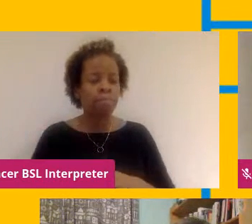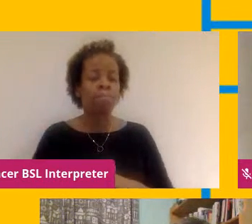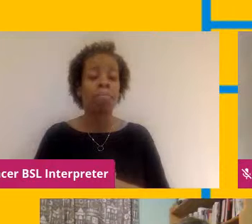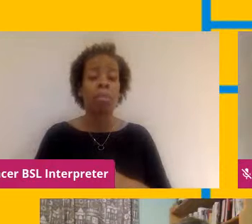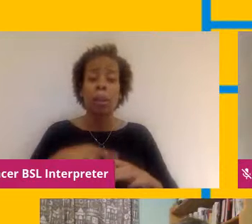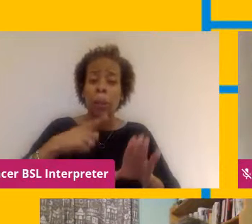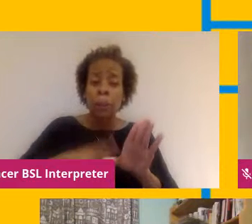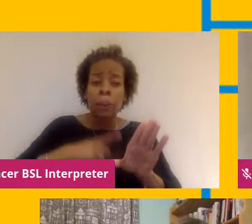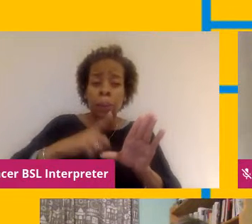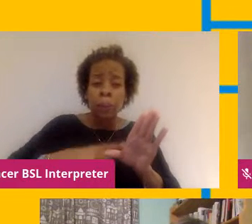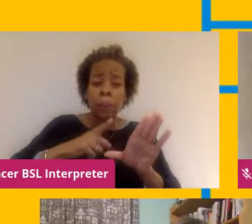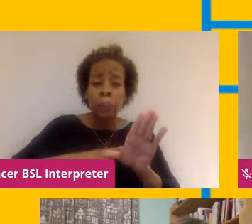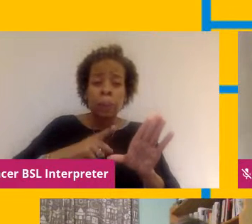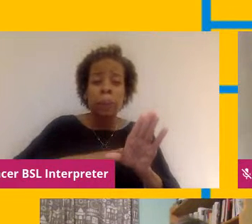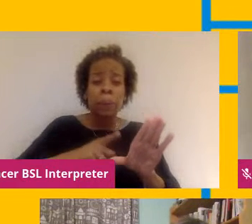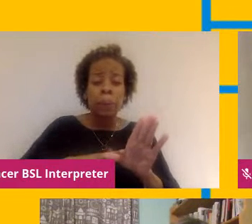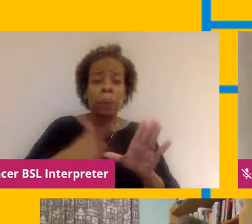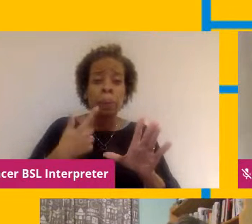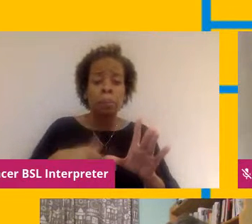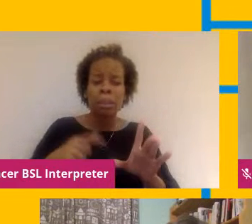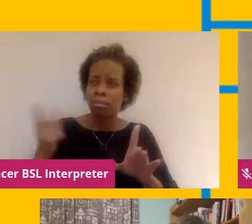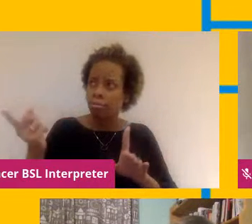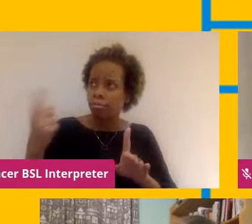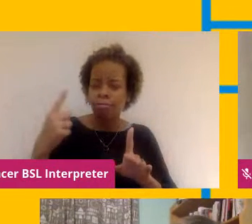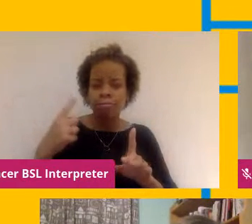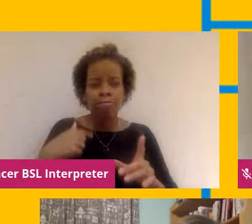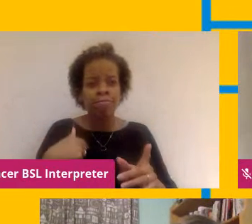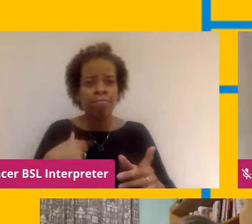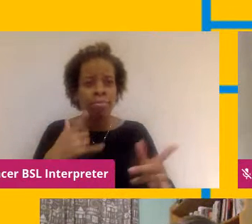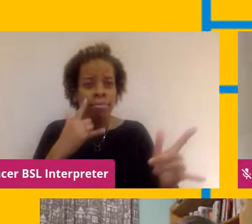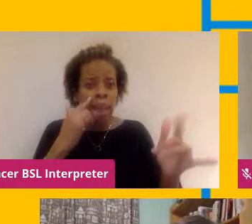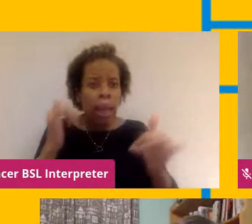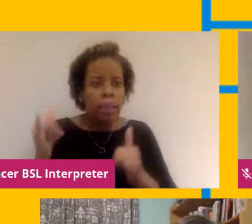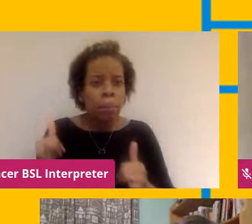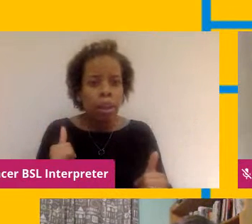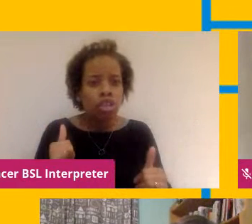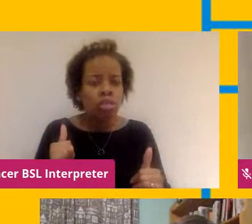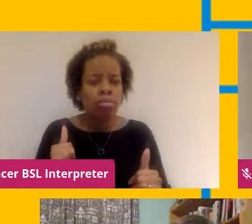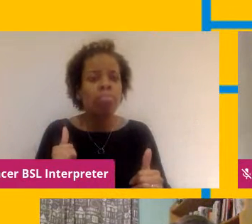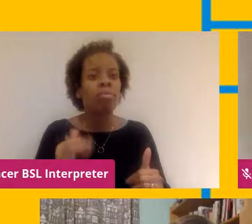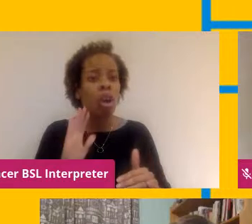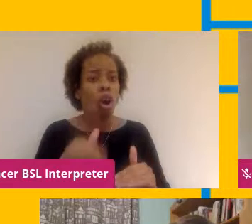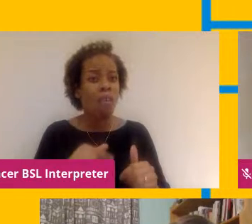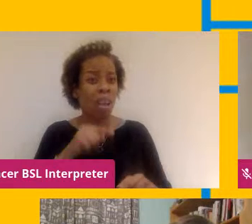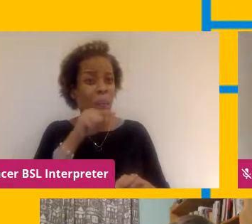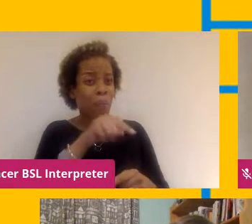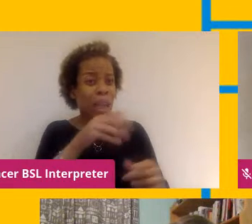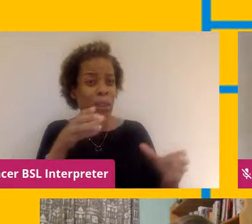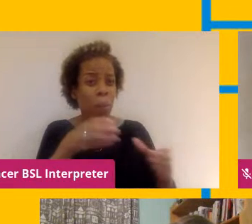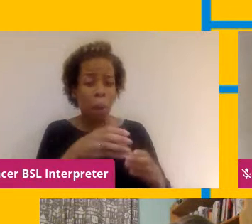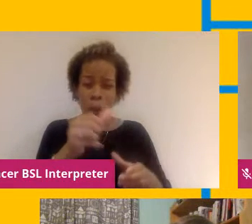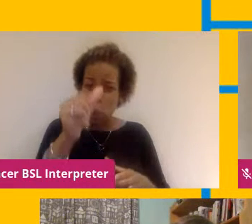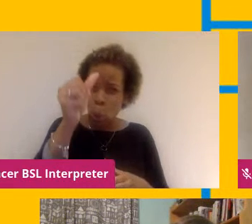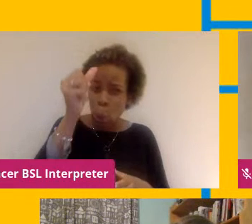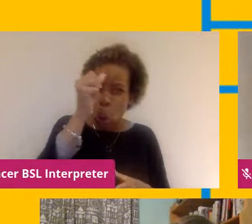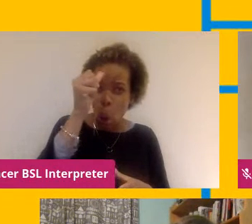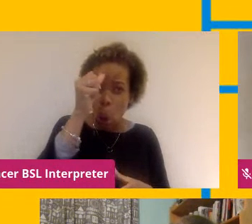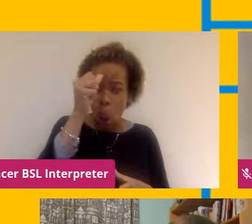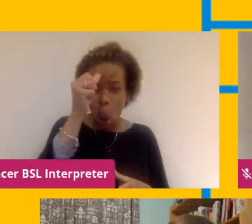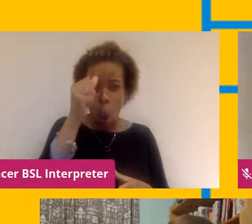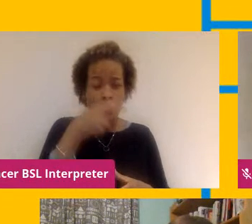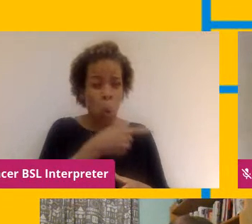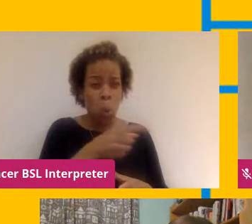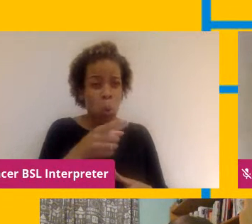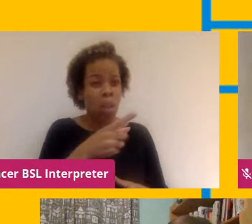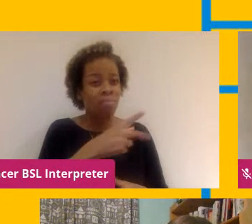sort of doing inspections of hotspot departments where we were very aware that you know, a substantial number of staff weren't happy